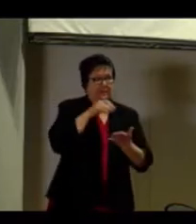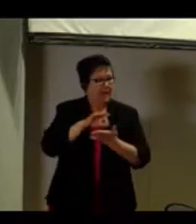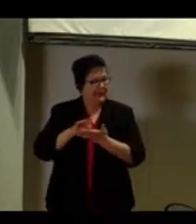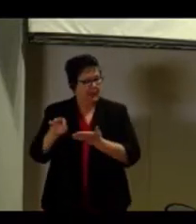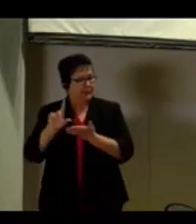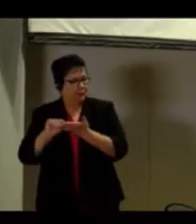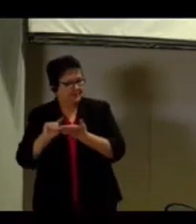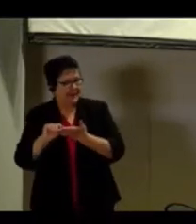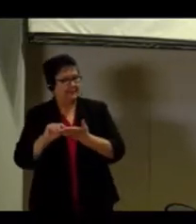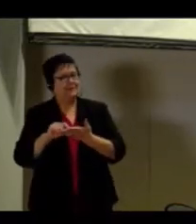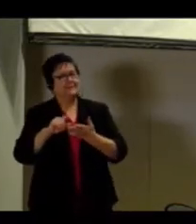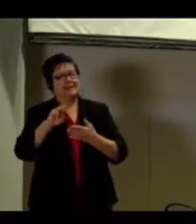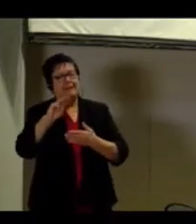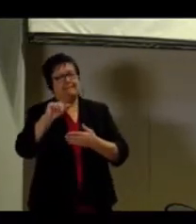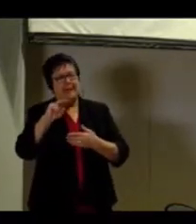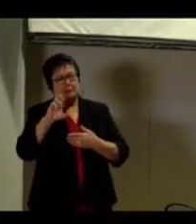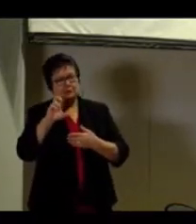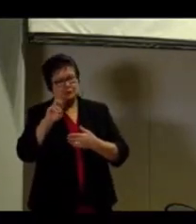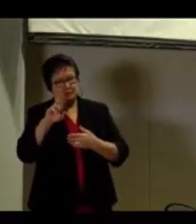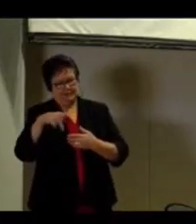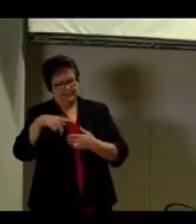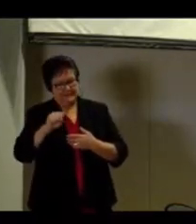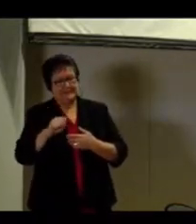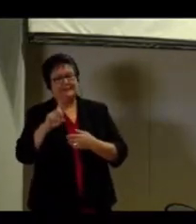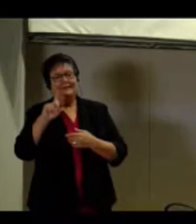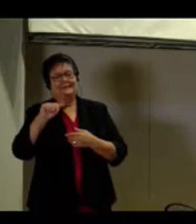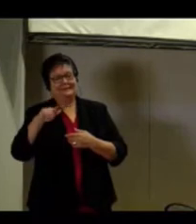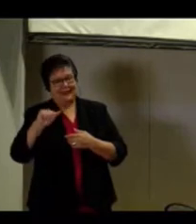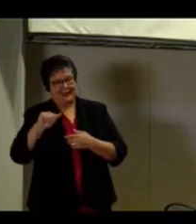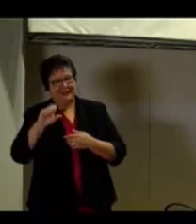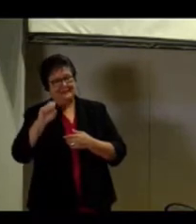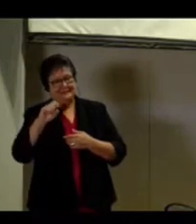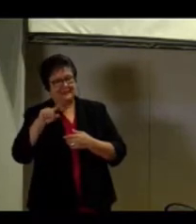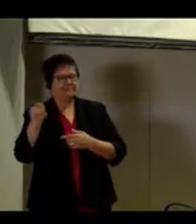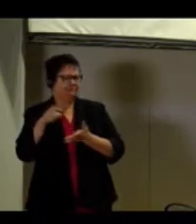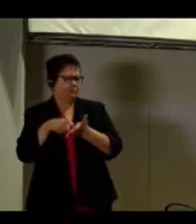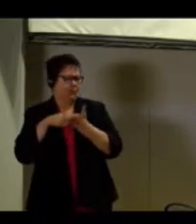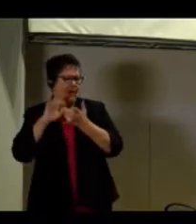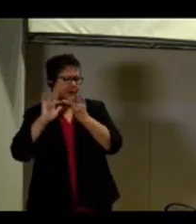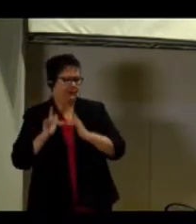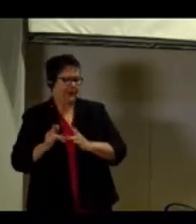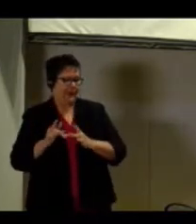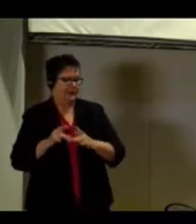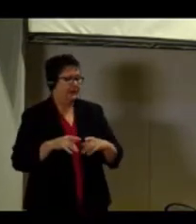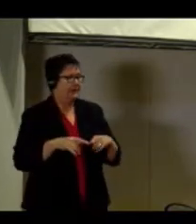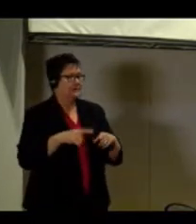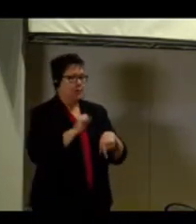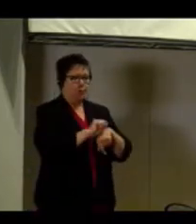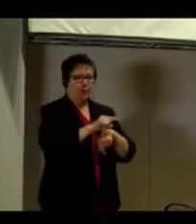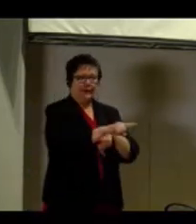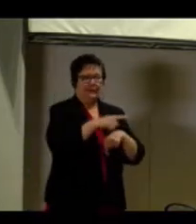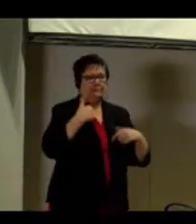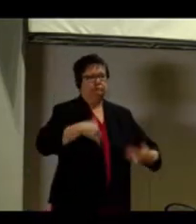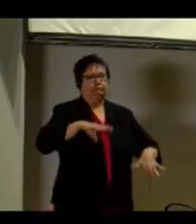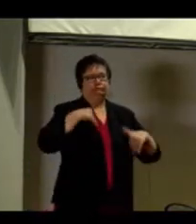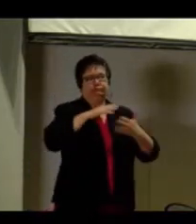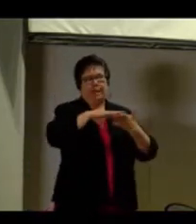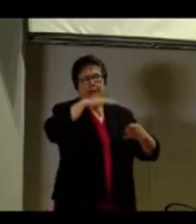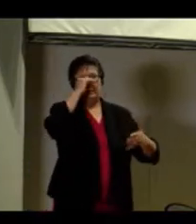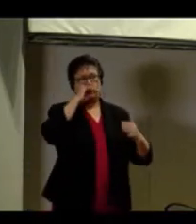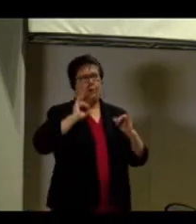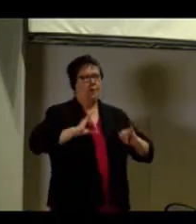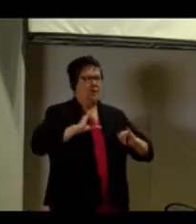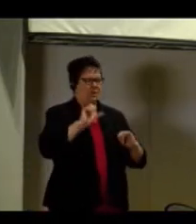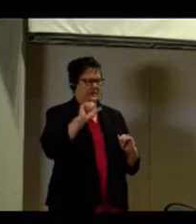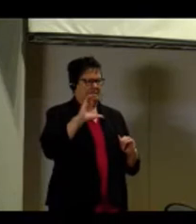newspapers, the manuscripts, and the data sets, because they archive the internet. So being there for a while was a real education in how to think at